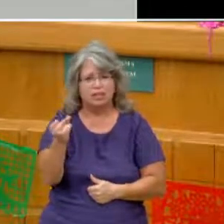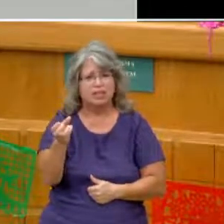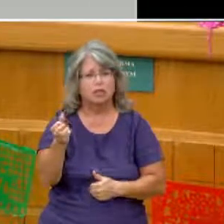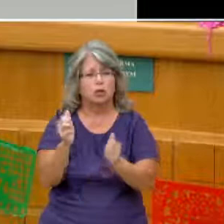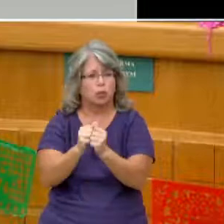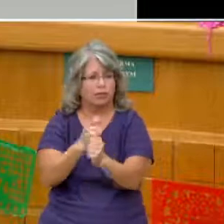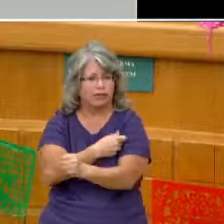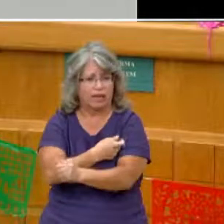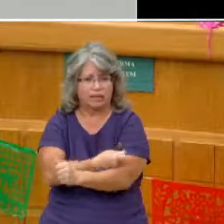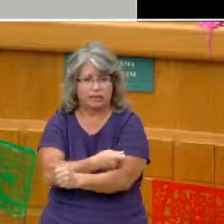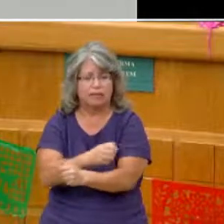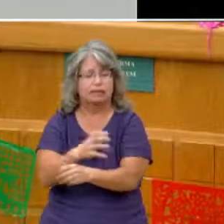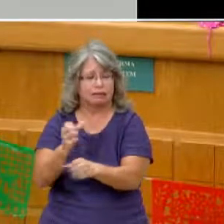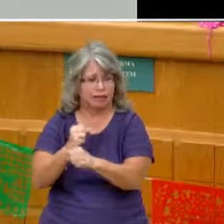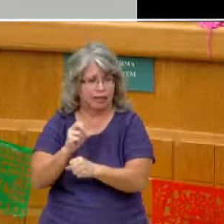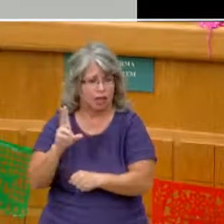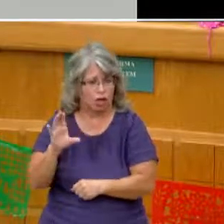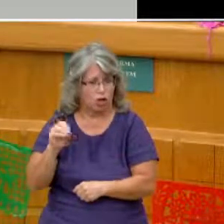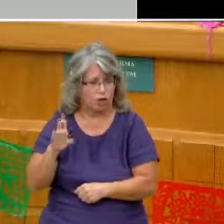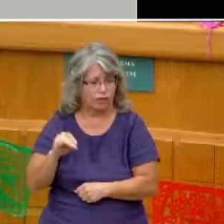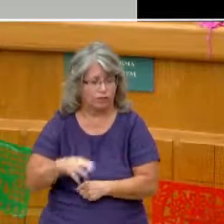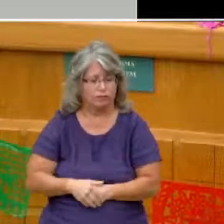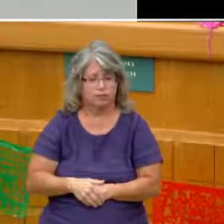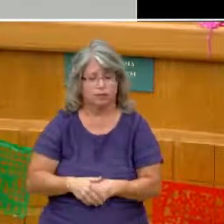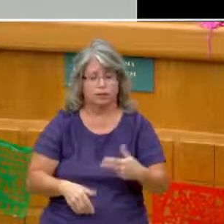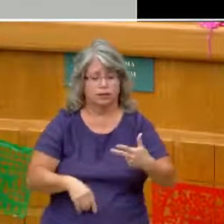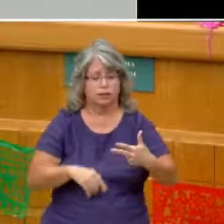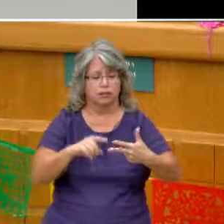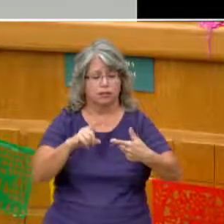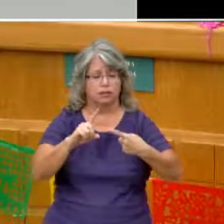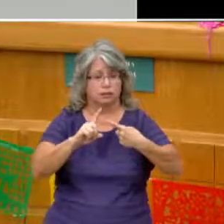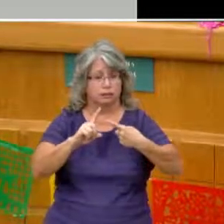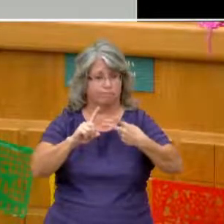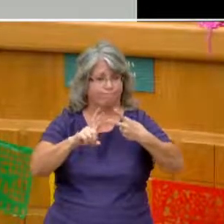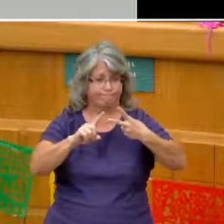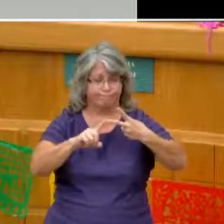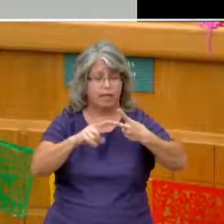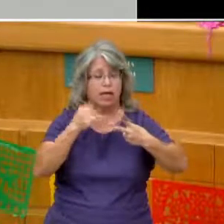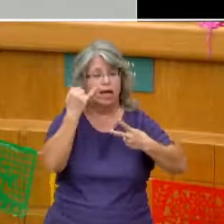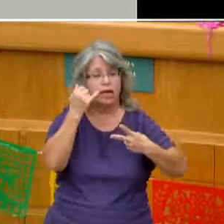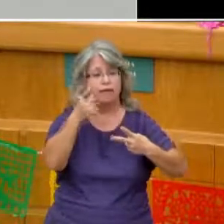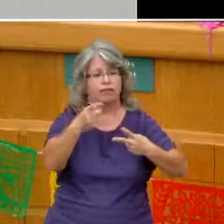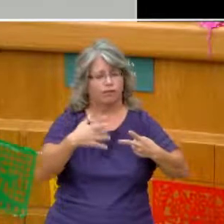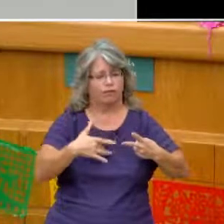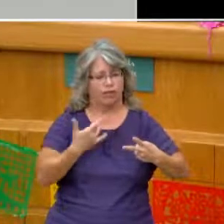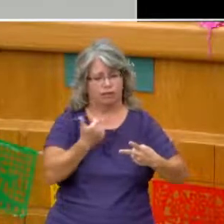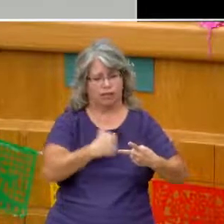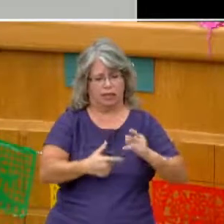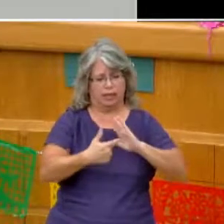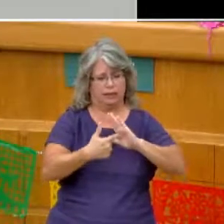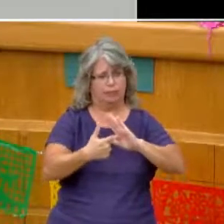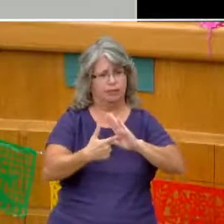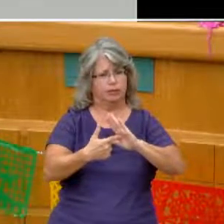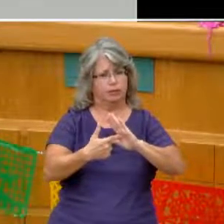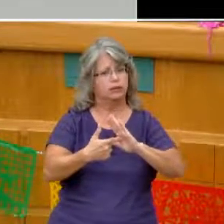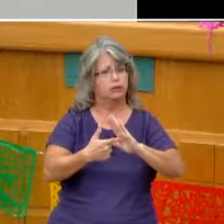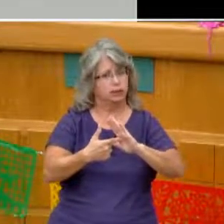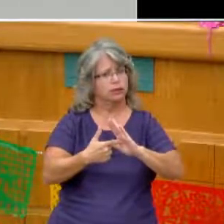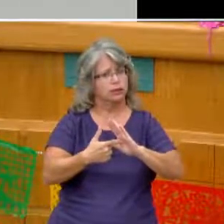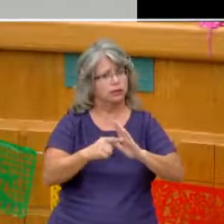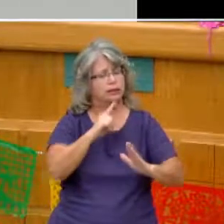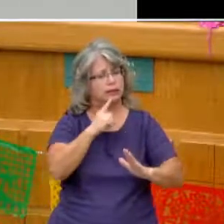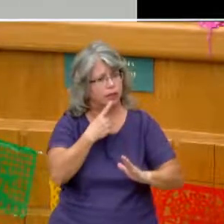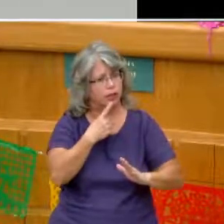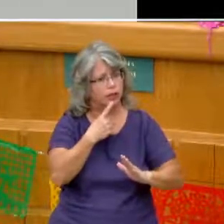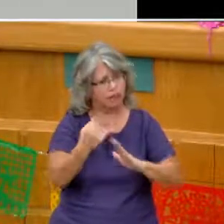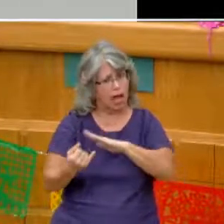if you're symptomatic, self-isolate, take it serious. I know that when it's you, when it's me, I didn't think that I had COVID